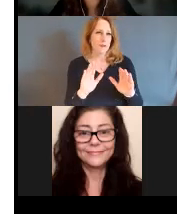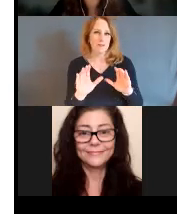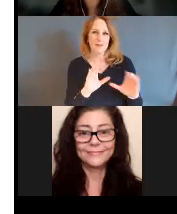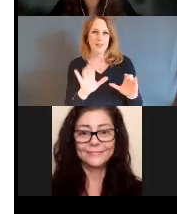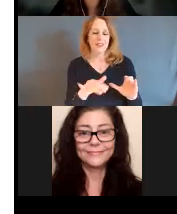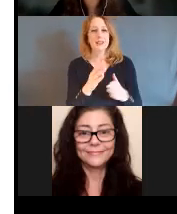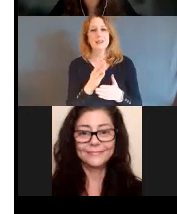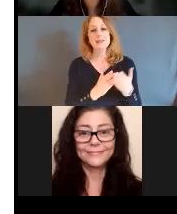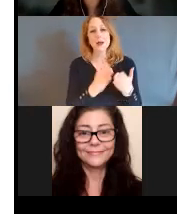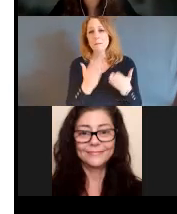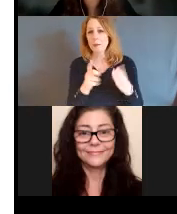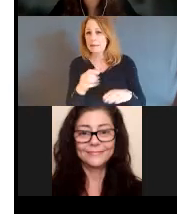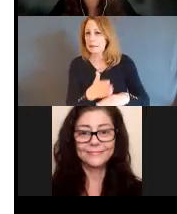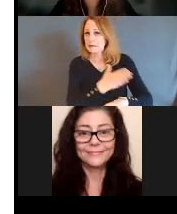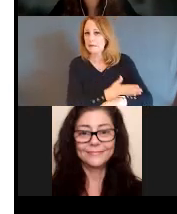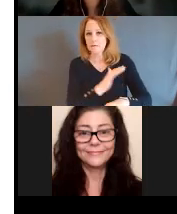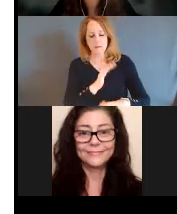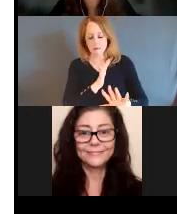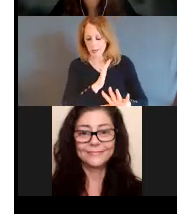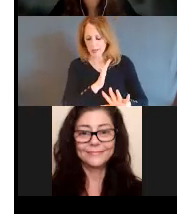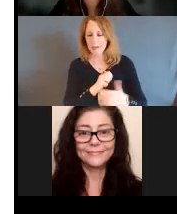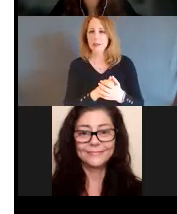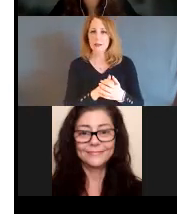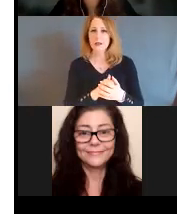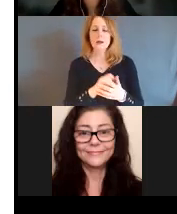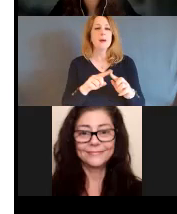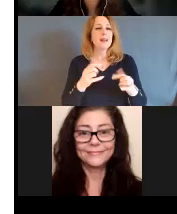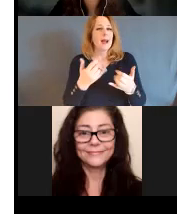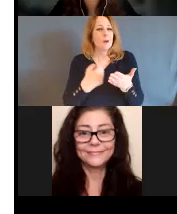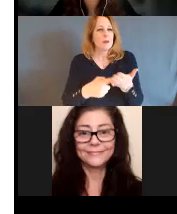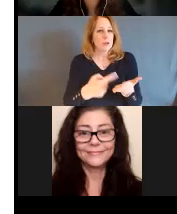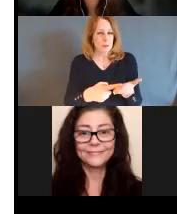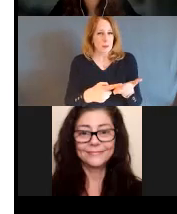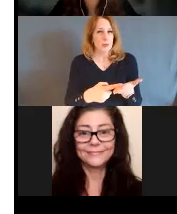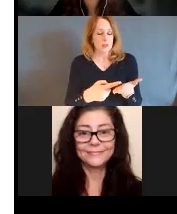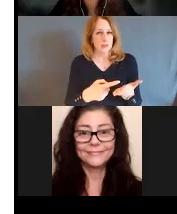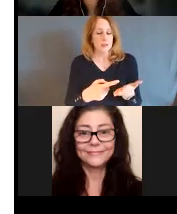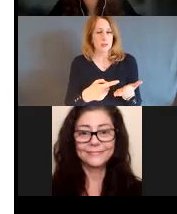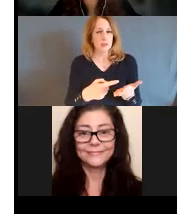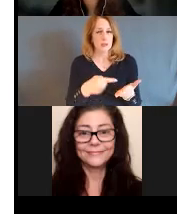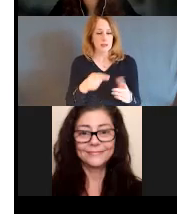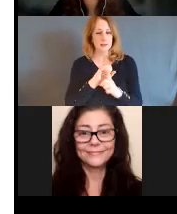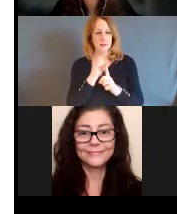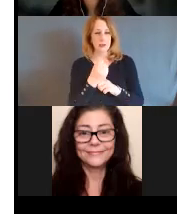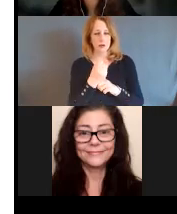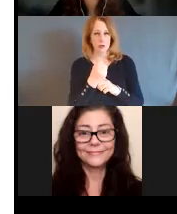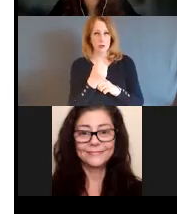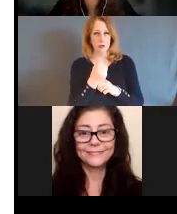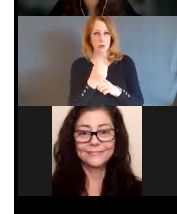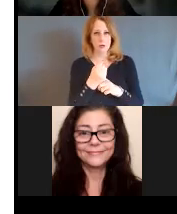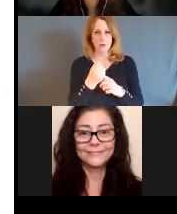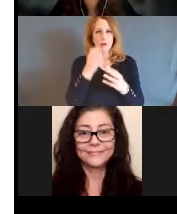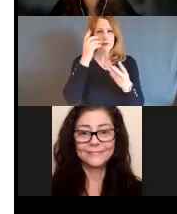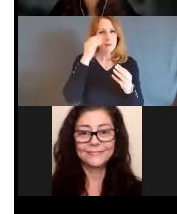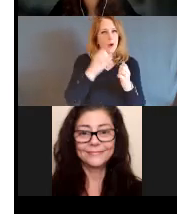have a ways to go, which is fine as well. Now that we've kind of talked about some of this in this scenario, or as we talk about some of this, think about how